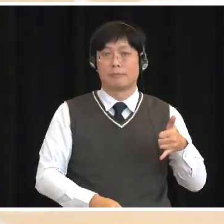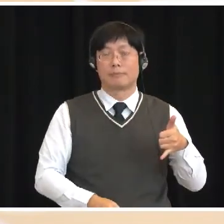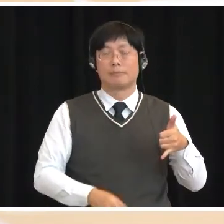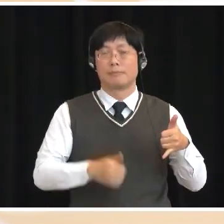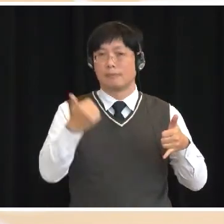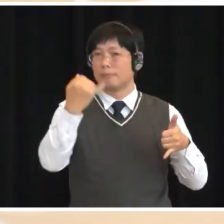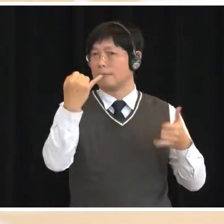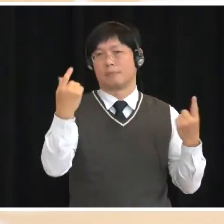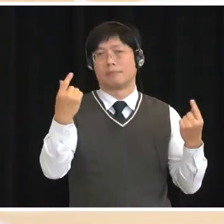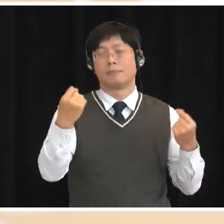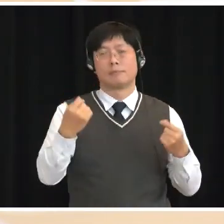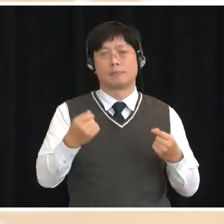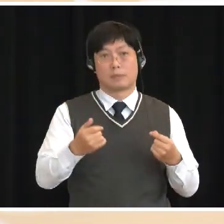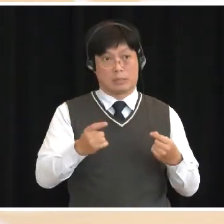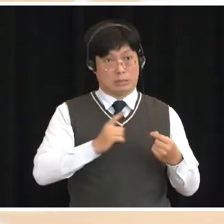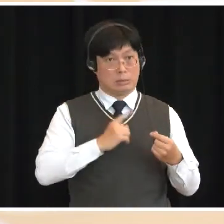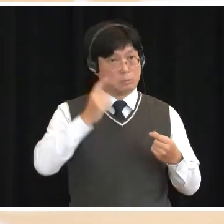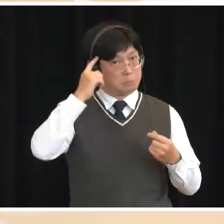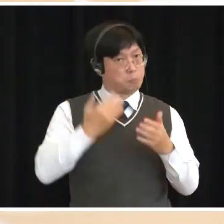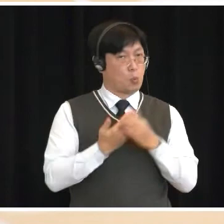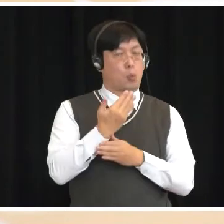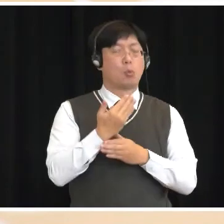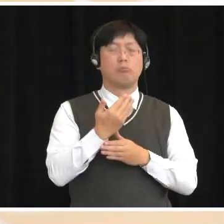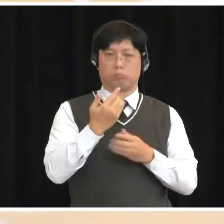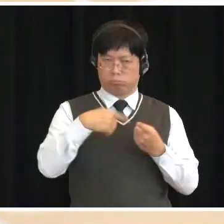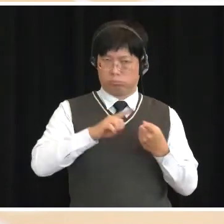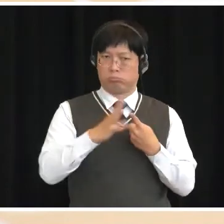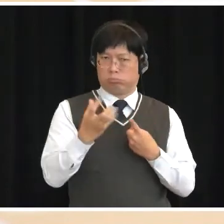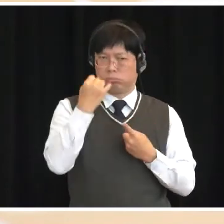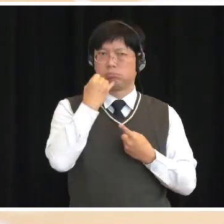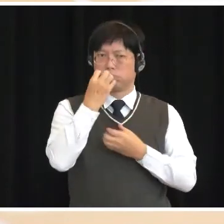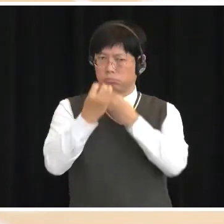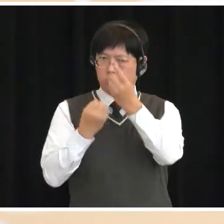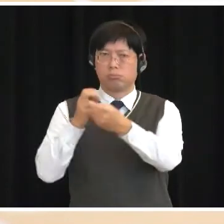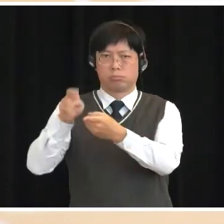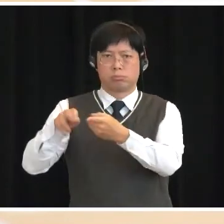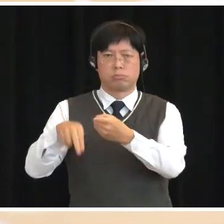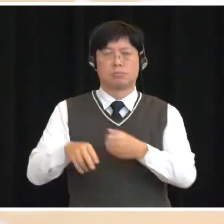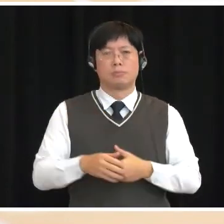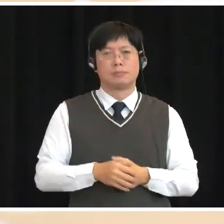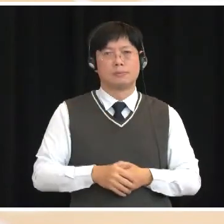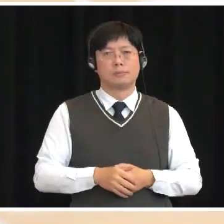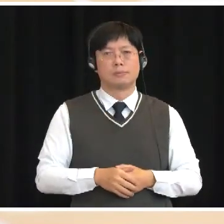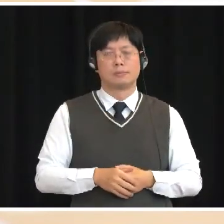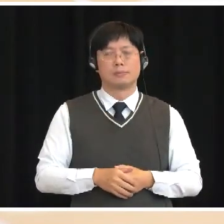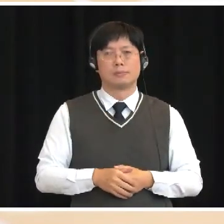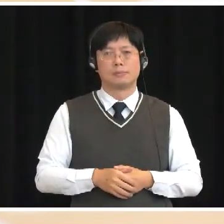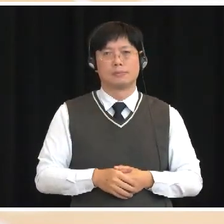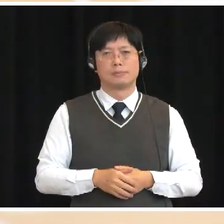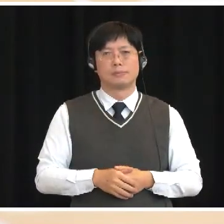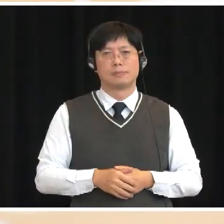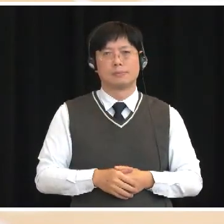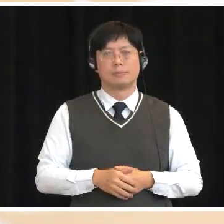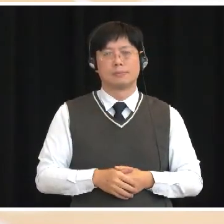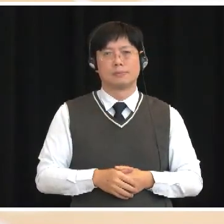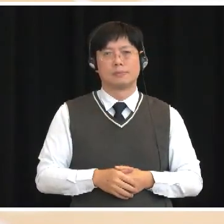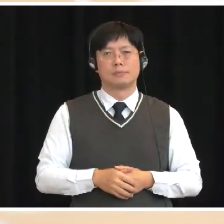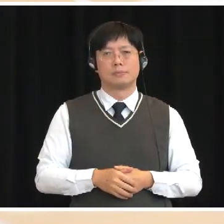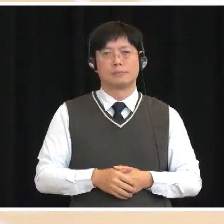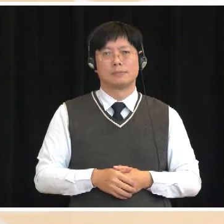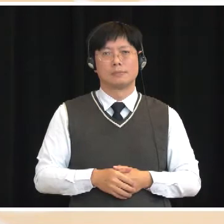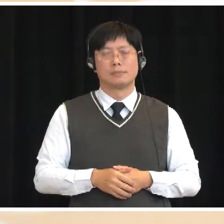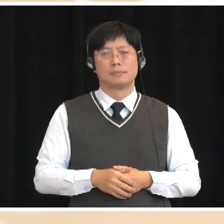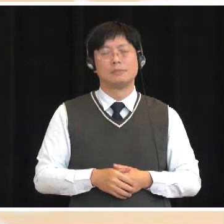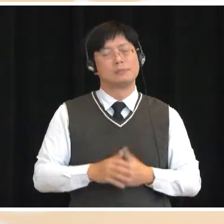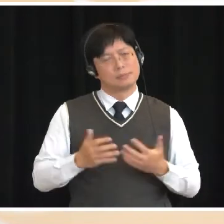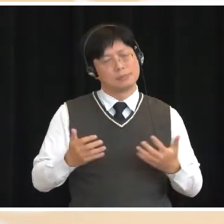opinion. And I'm aware of the fact that there are a lot of judges that have different views on when